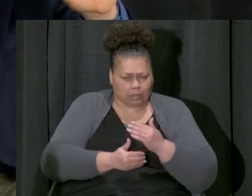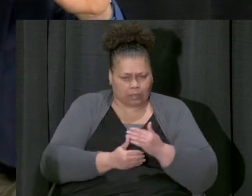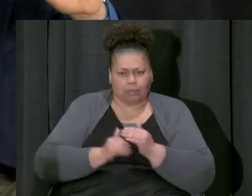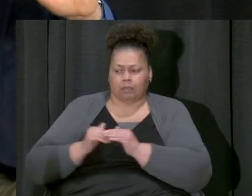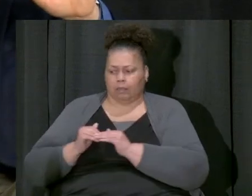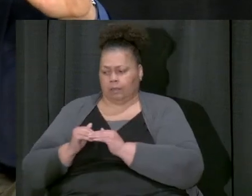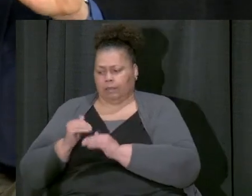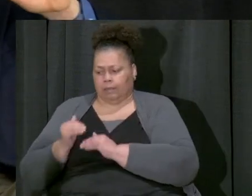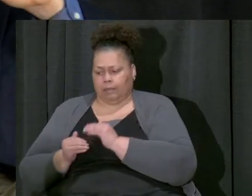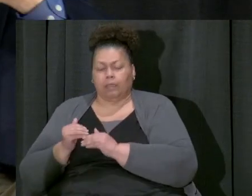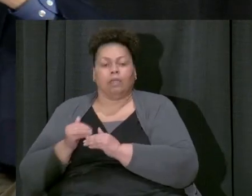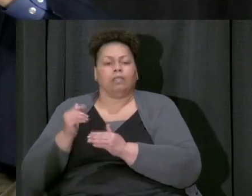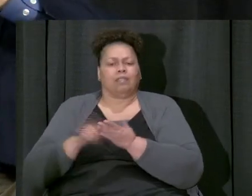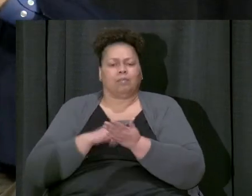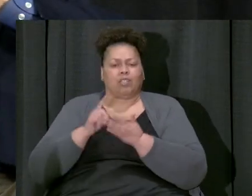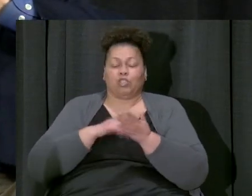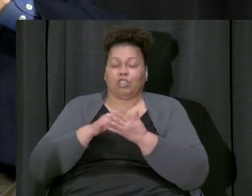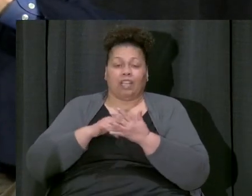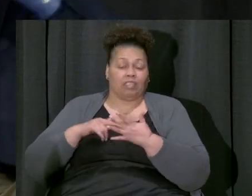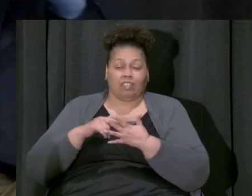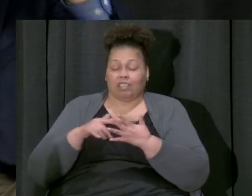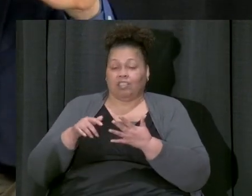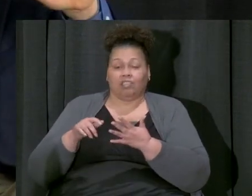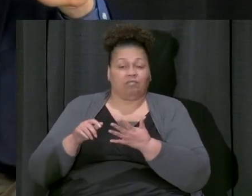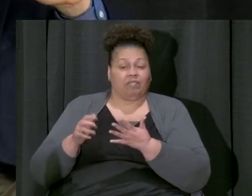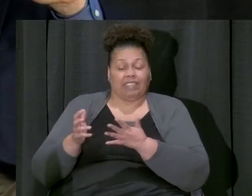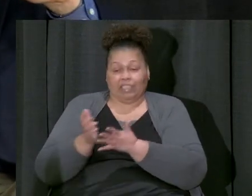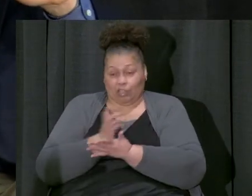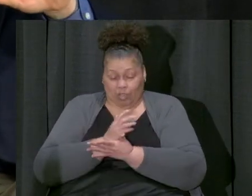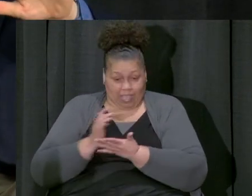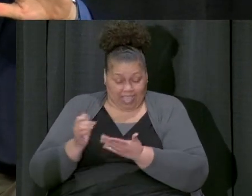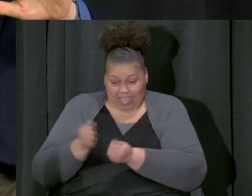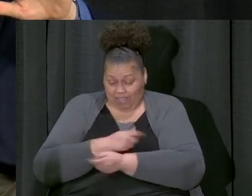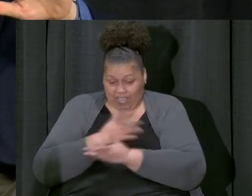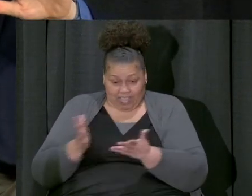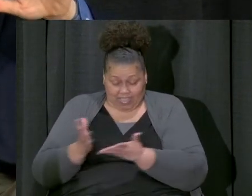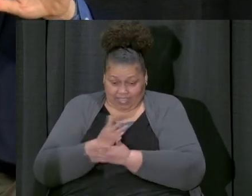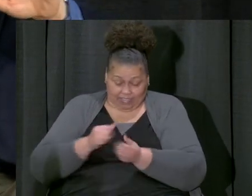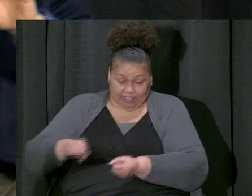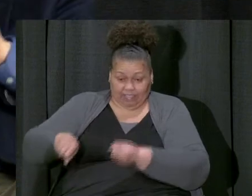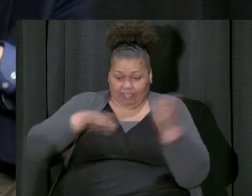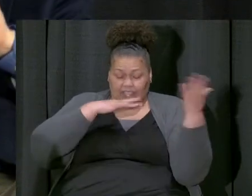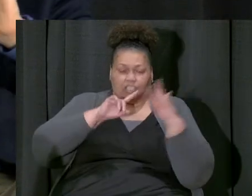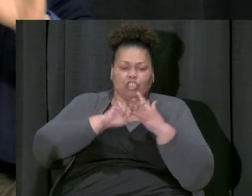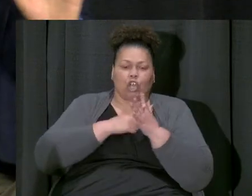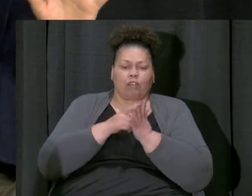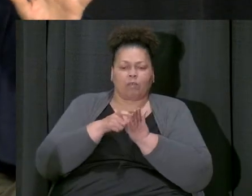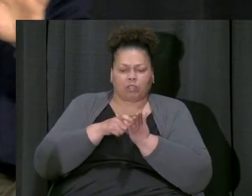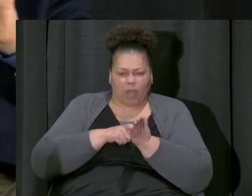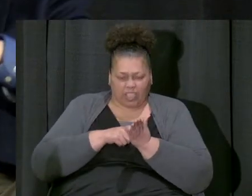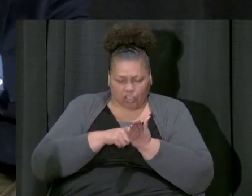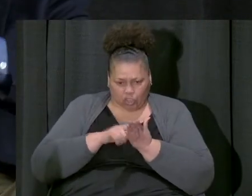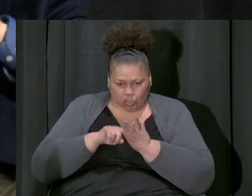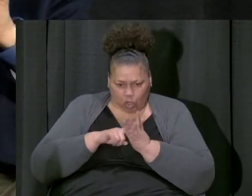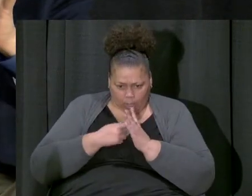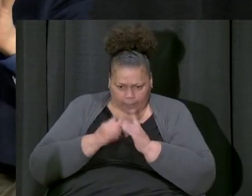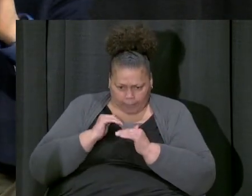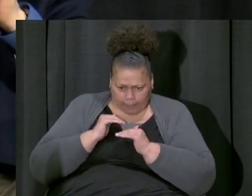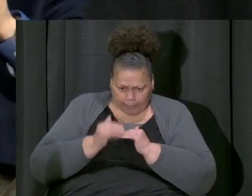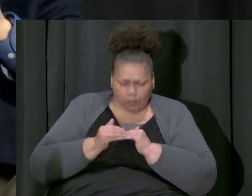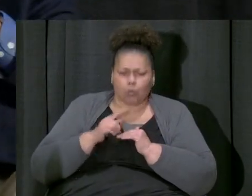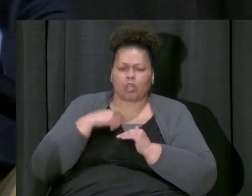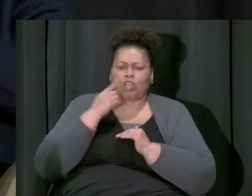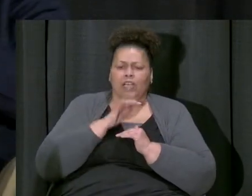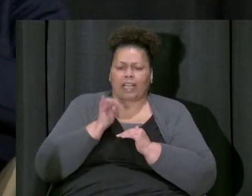the board. And if we could start from scratch, what would it look like? Yeah. And so we want to actually have a